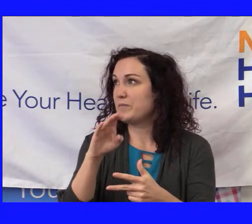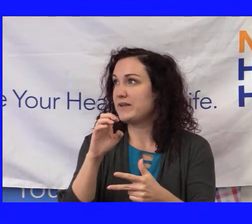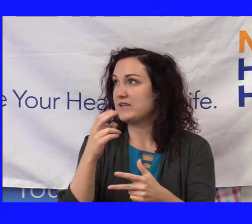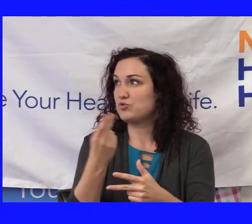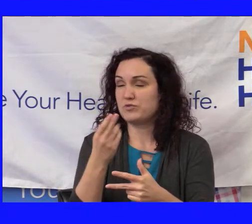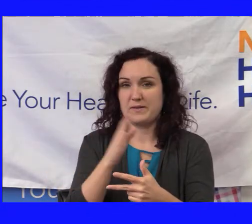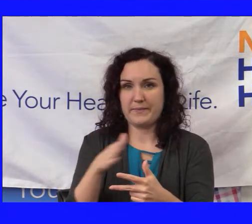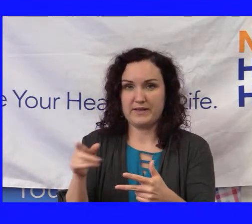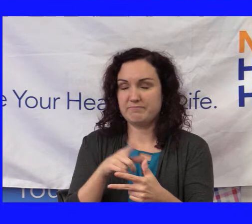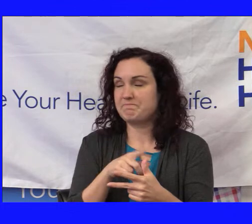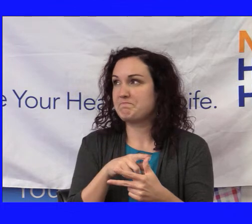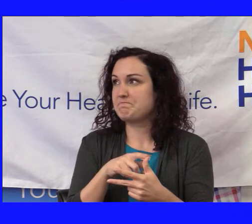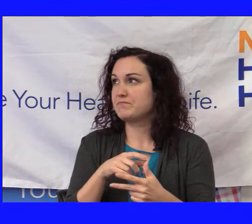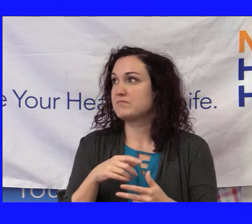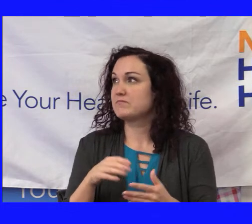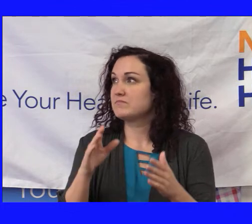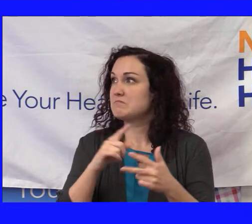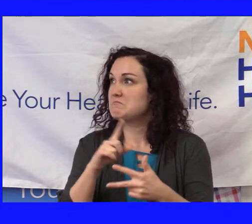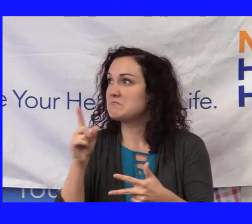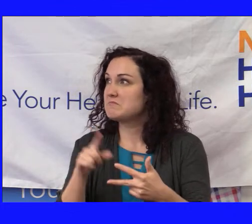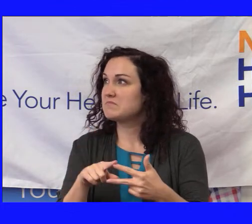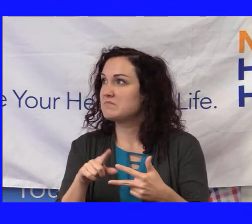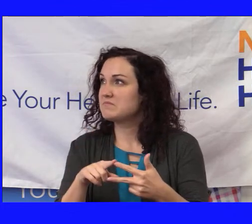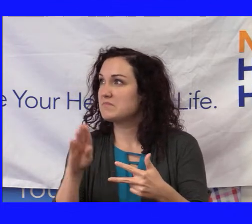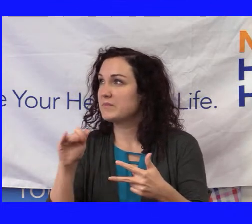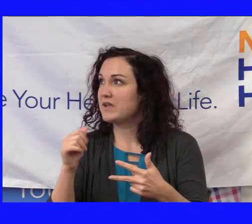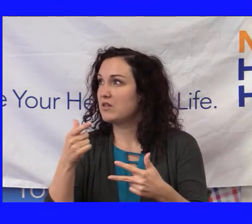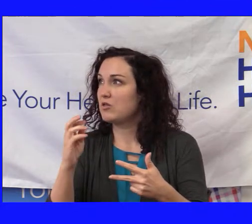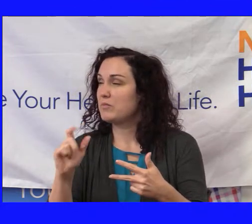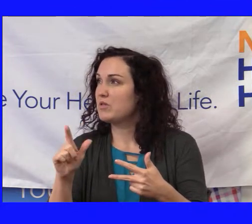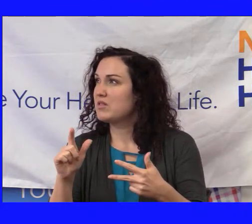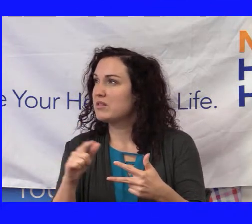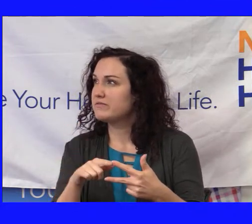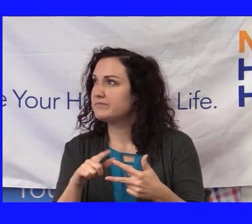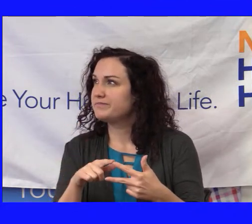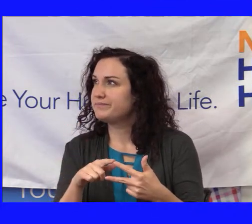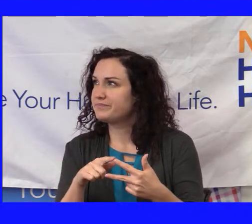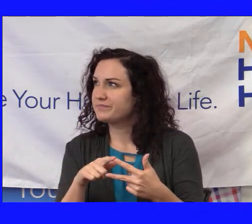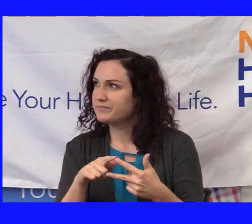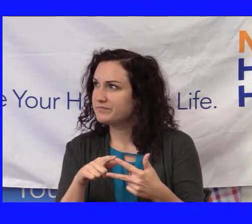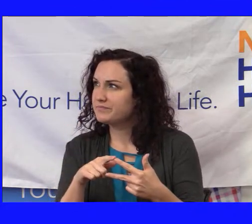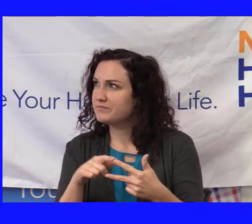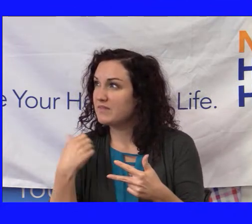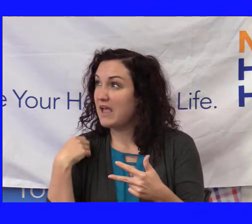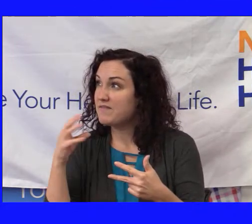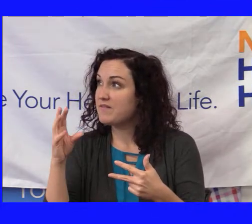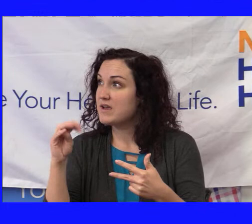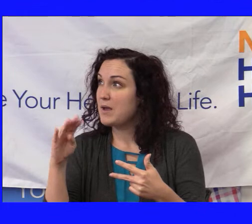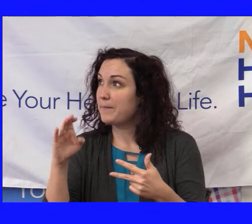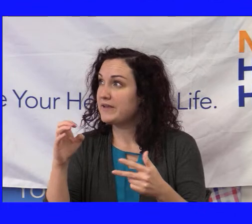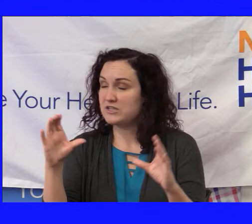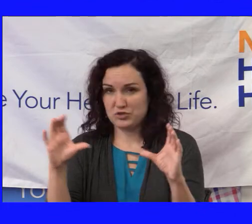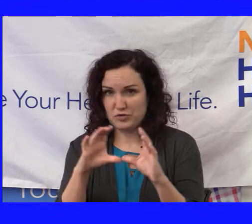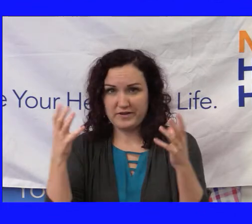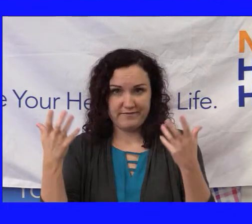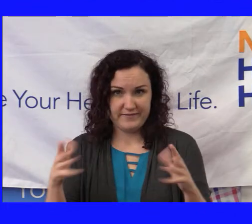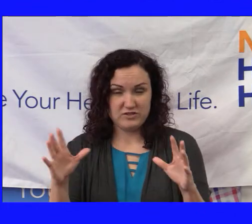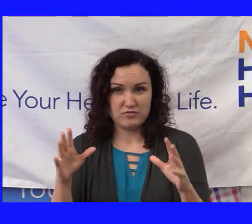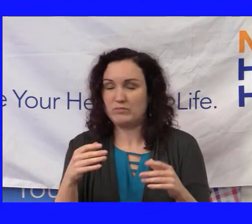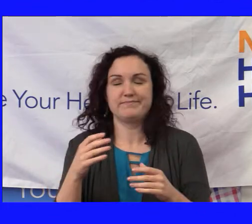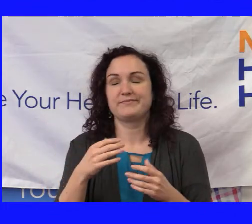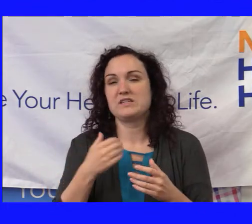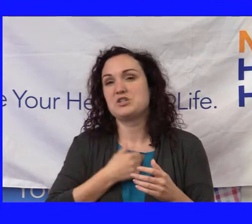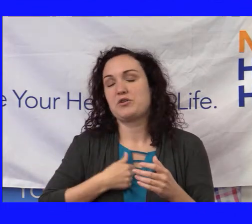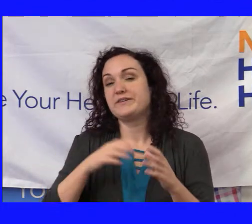MWBE utilization plan. BA Global actually has their MBE certification